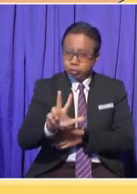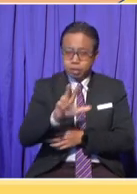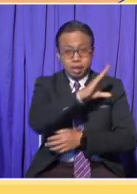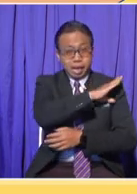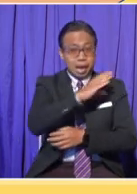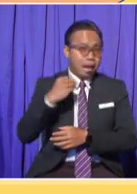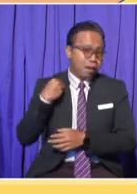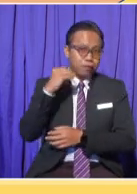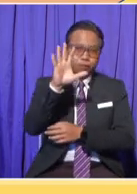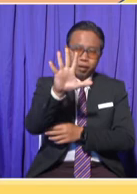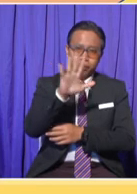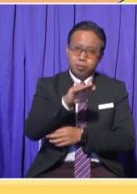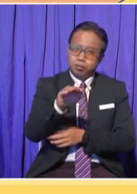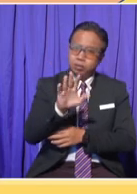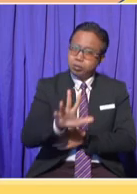5 over 3.